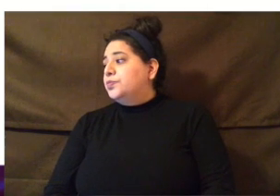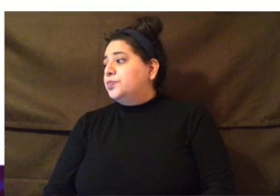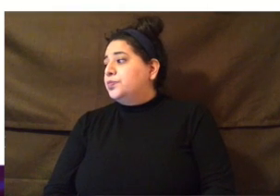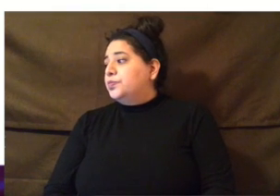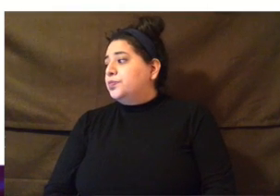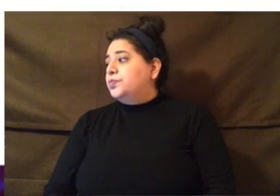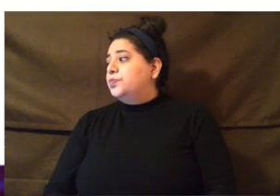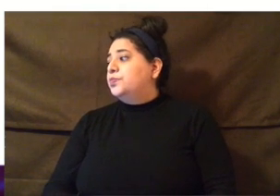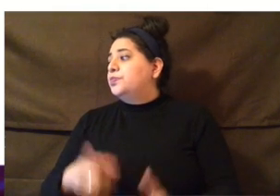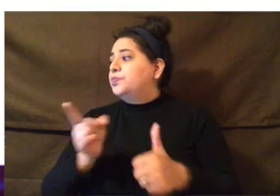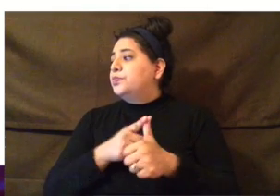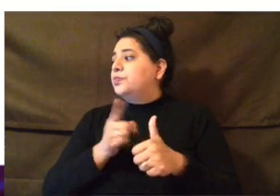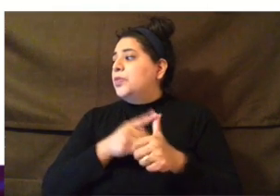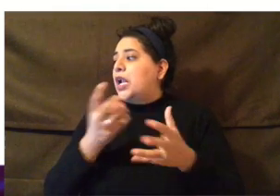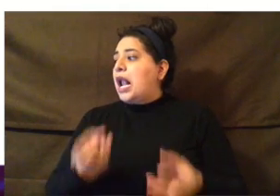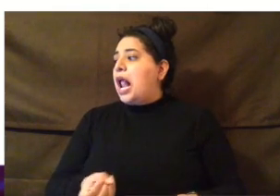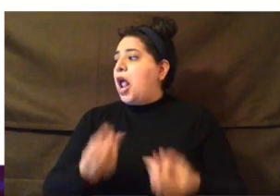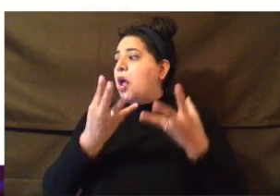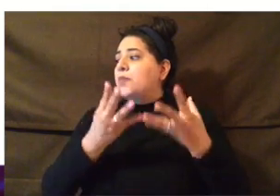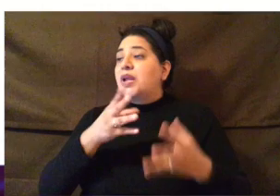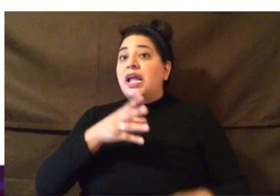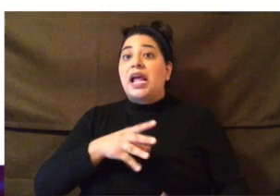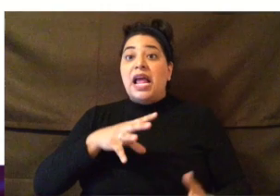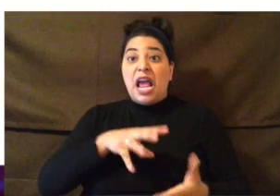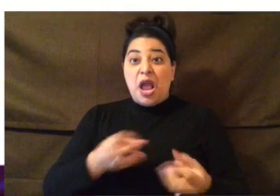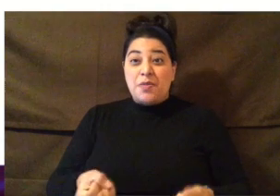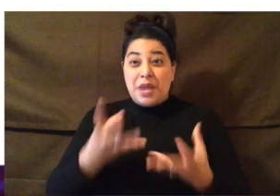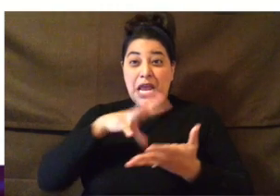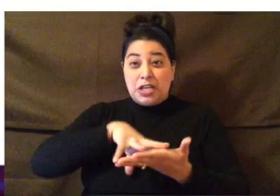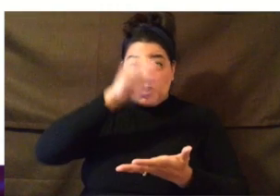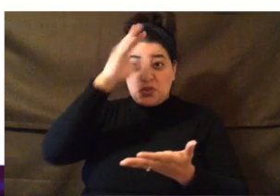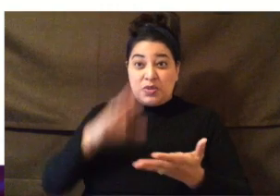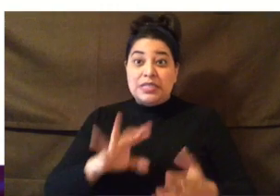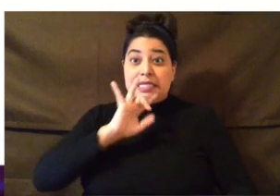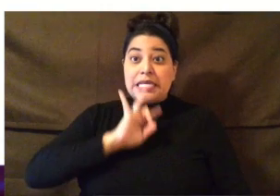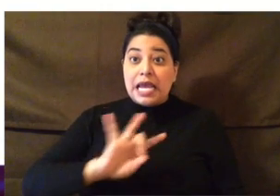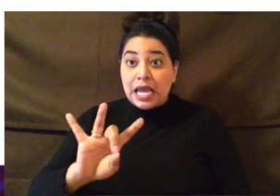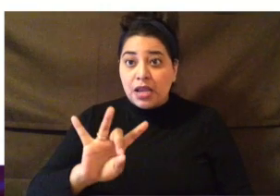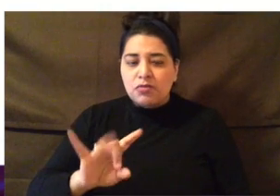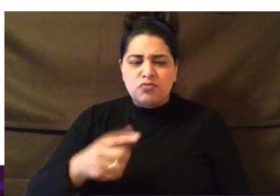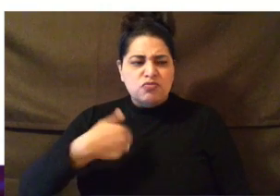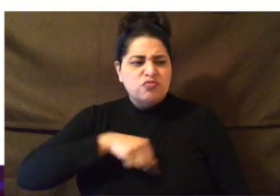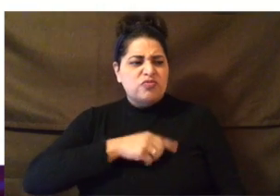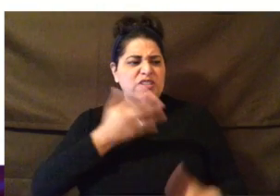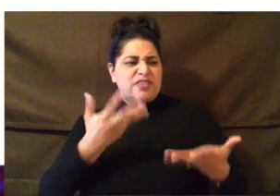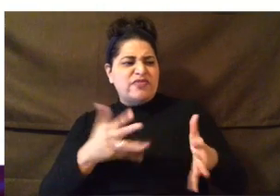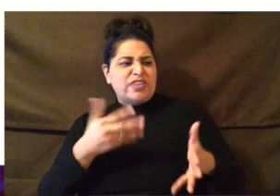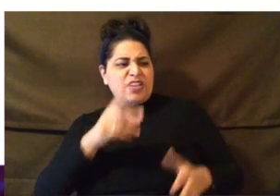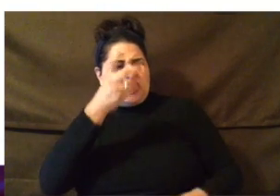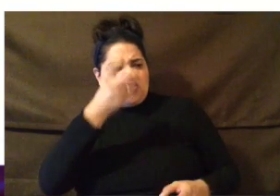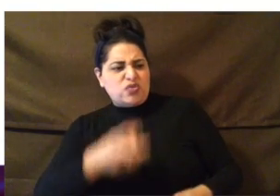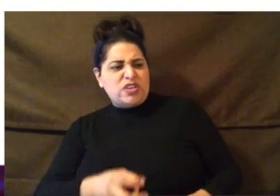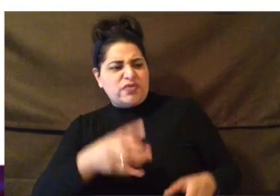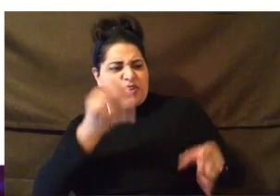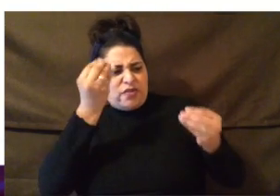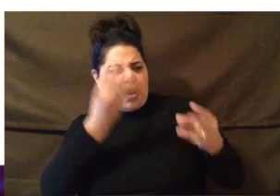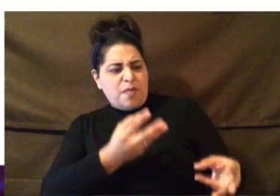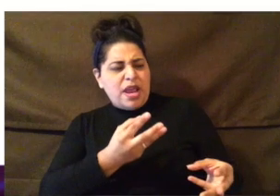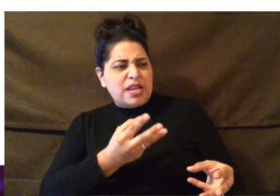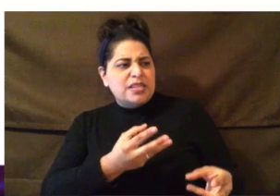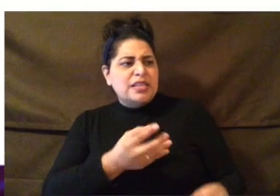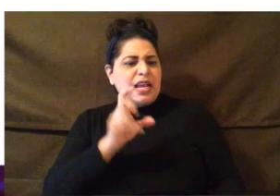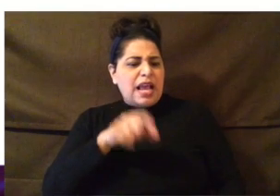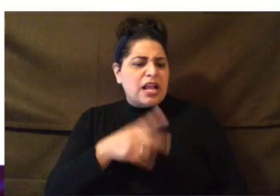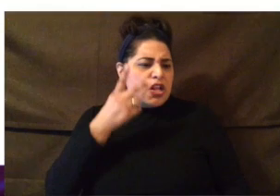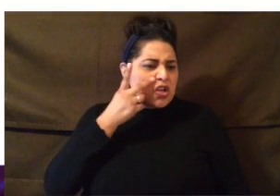First question, how many students are 8 years old? Okay, we already transferred all of our data. All we have to do is go over to